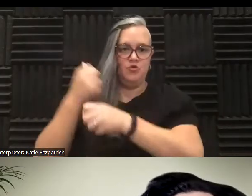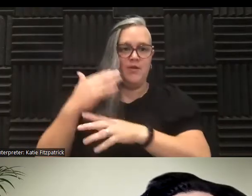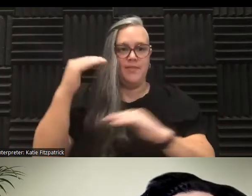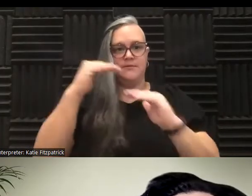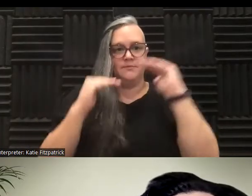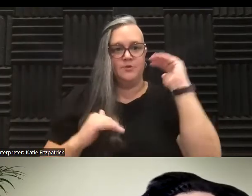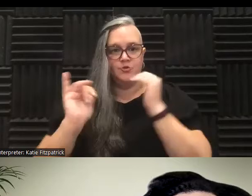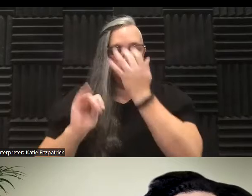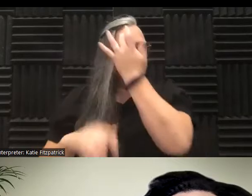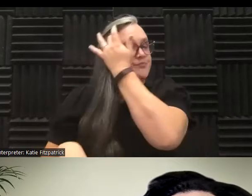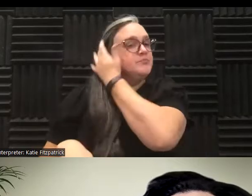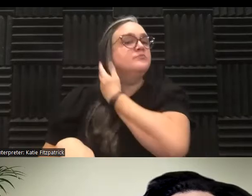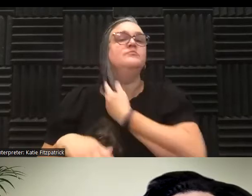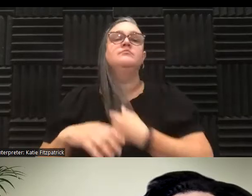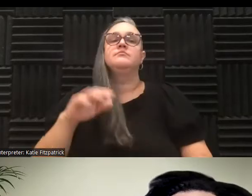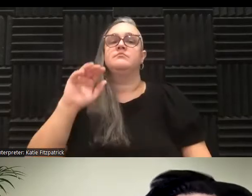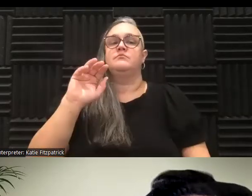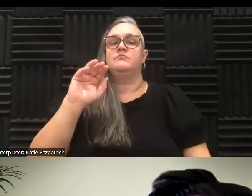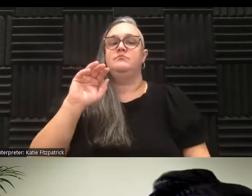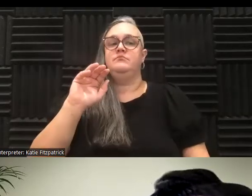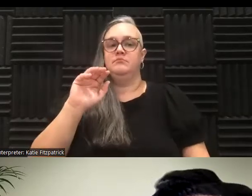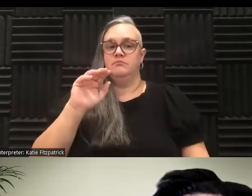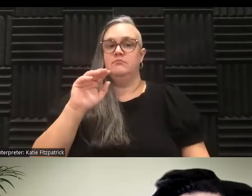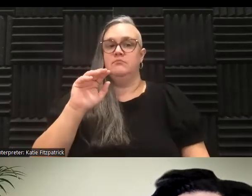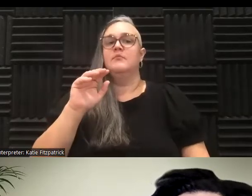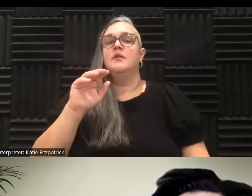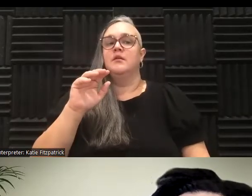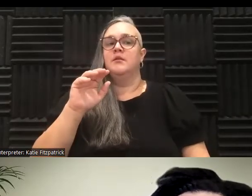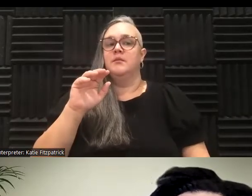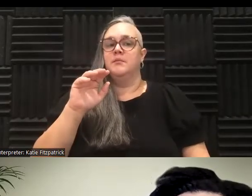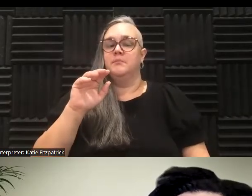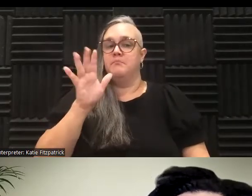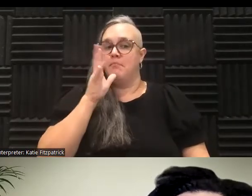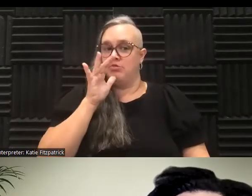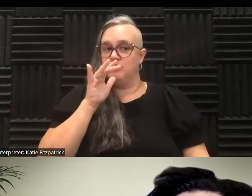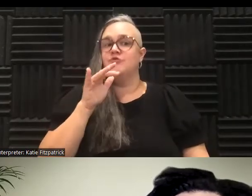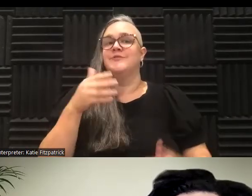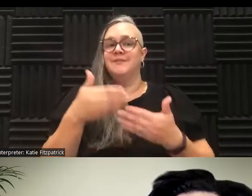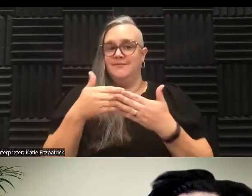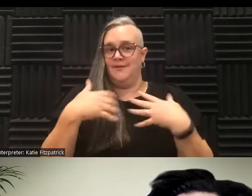We have the Maternal Infant Health Equity Improvement Plan, also known as the MIHEIP,